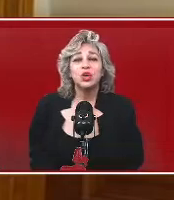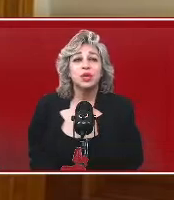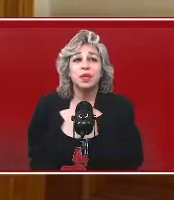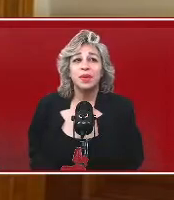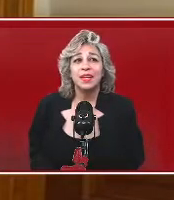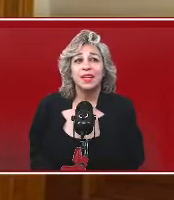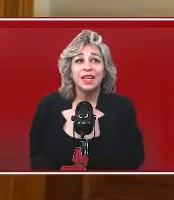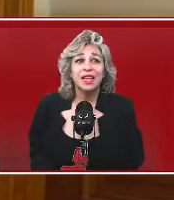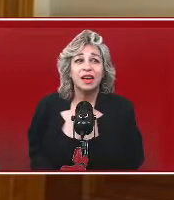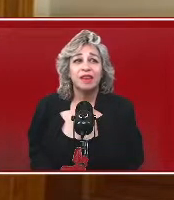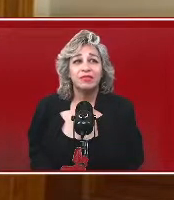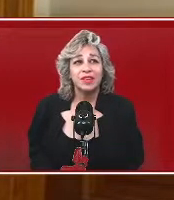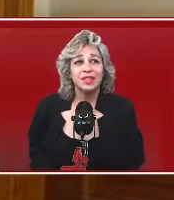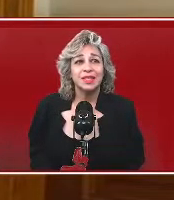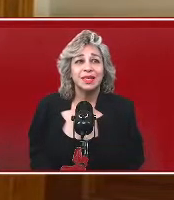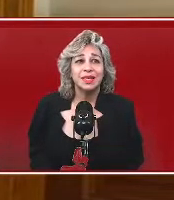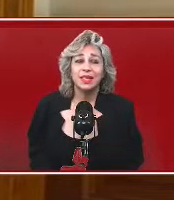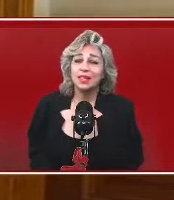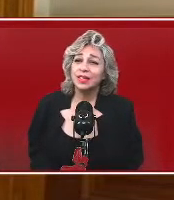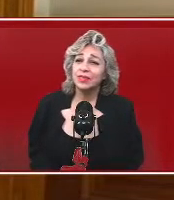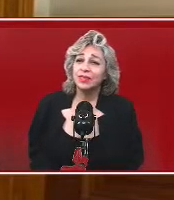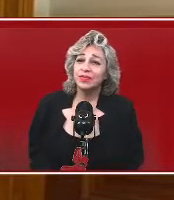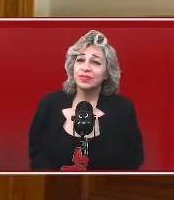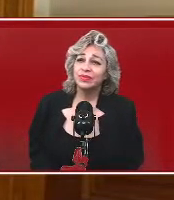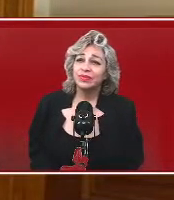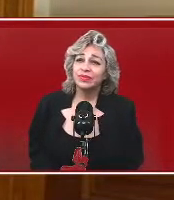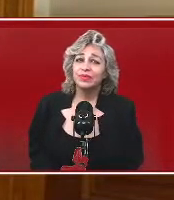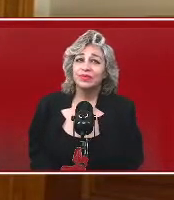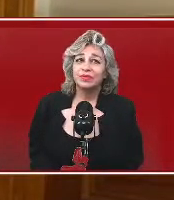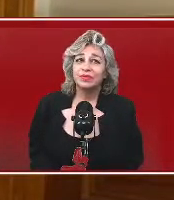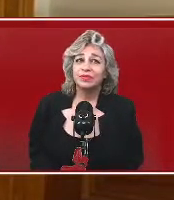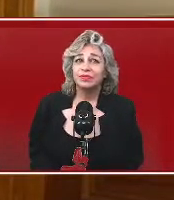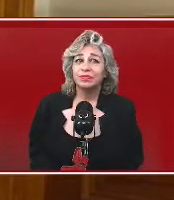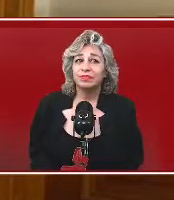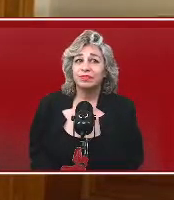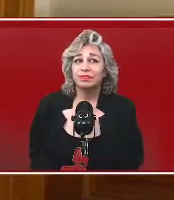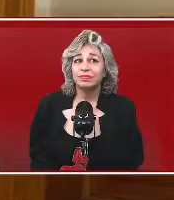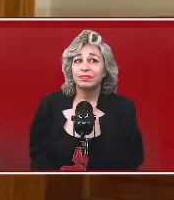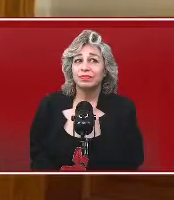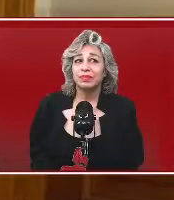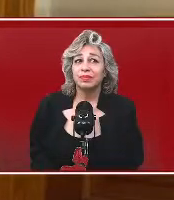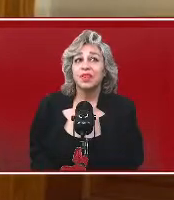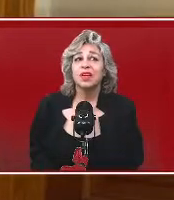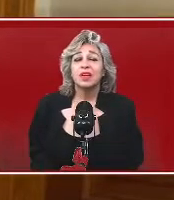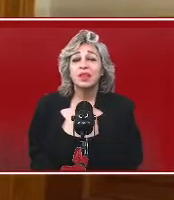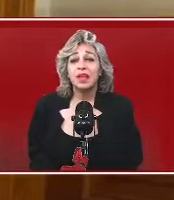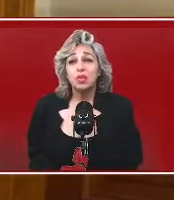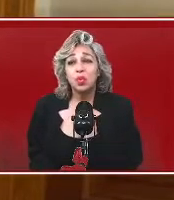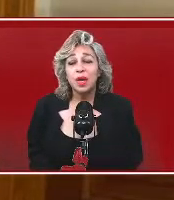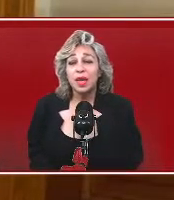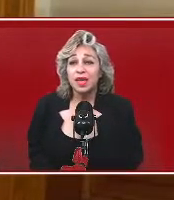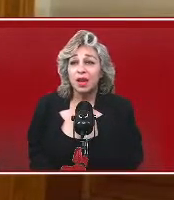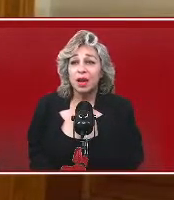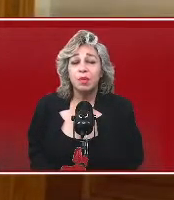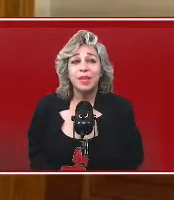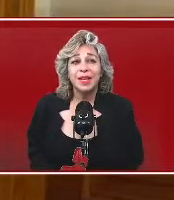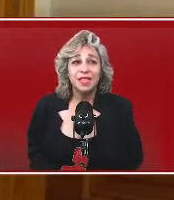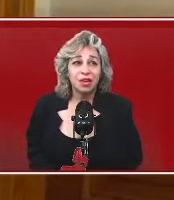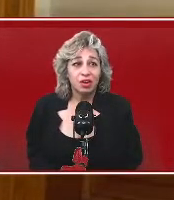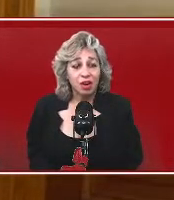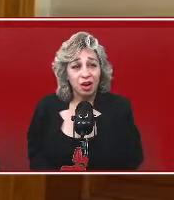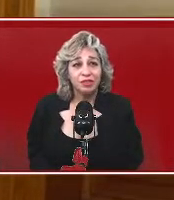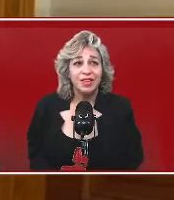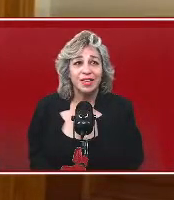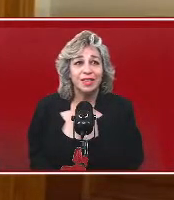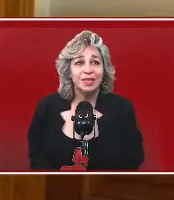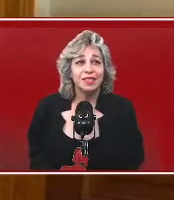I told them in a teleconference de que nosotros estábamos confiando that we are placing